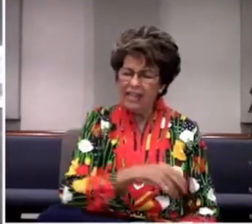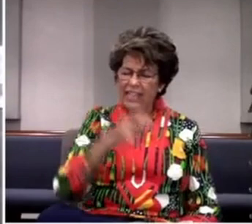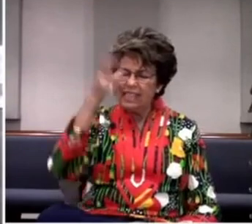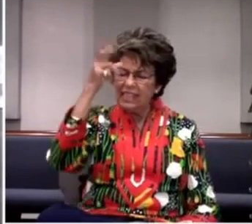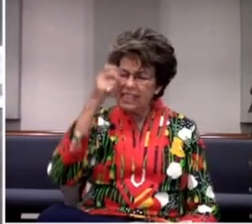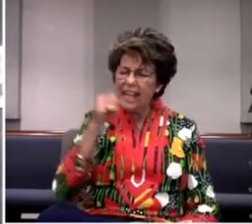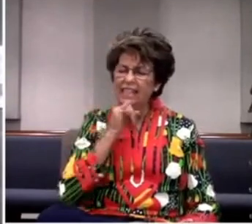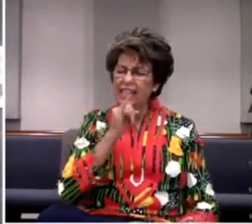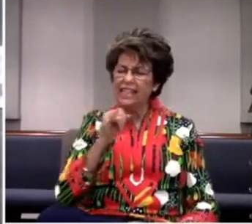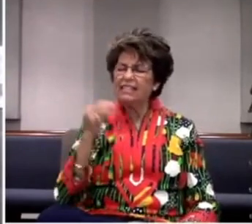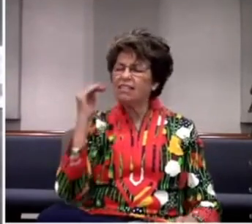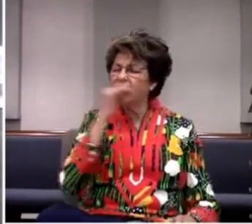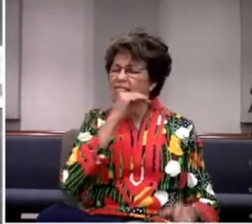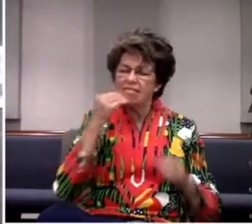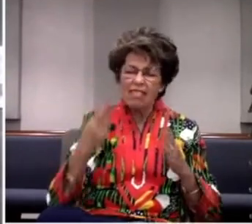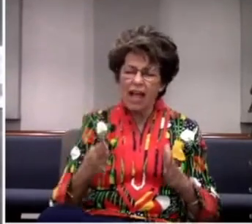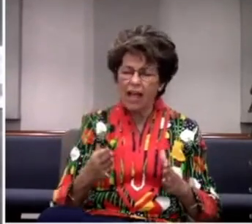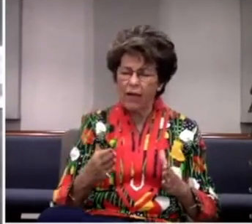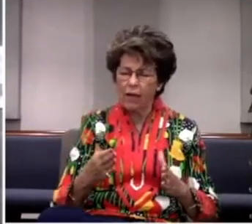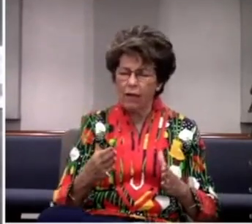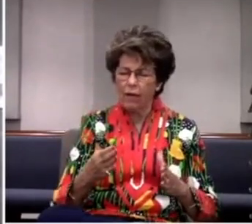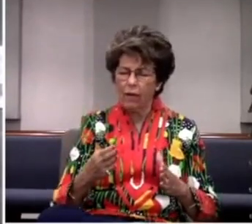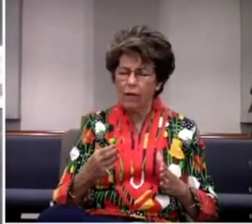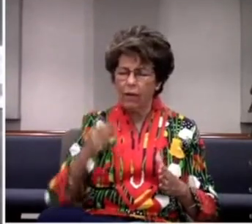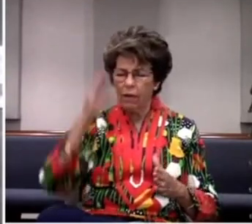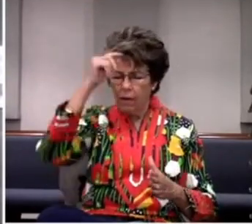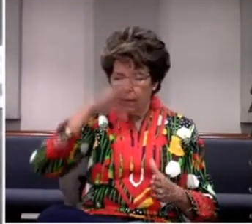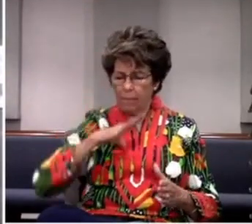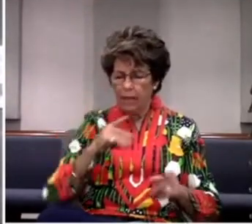And so men like me and others and